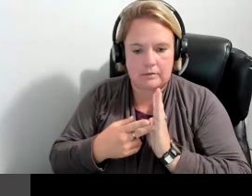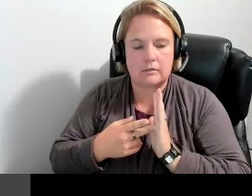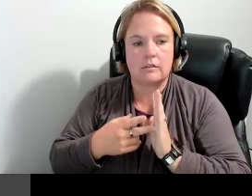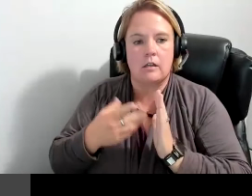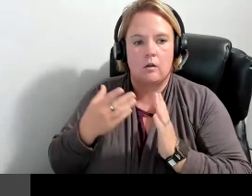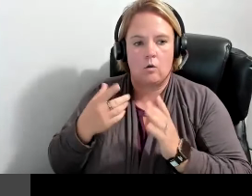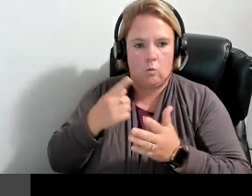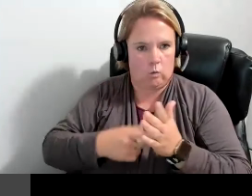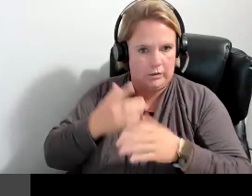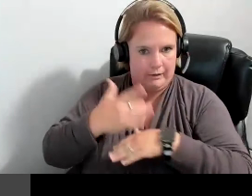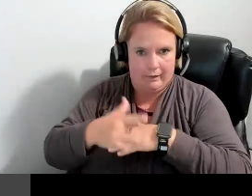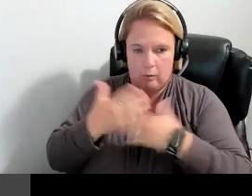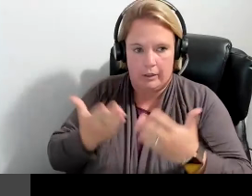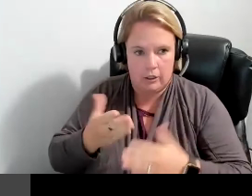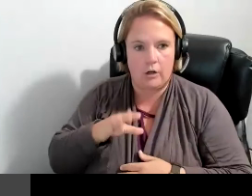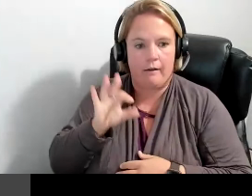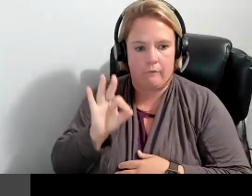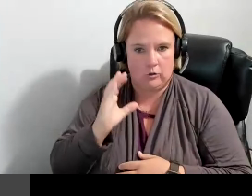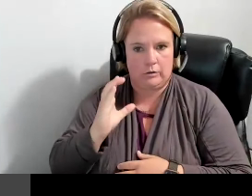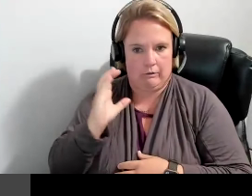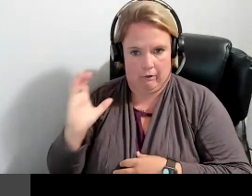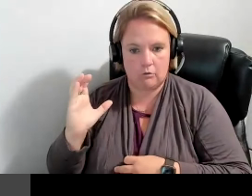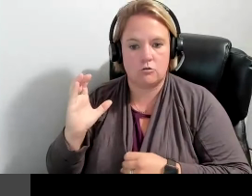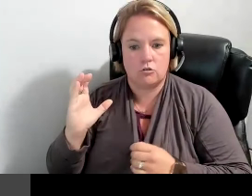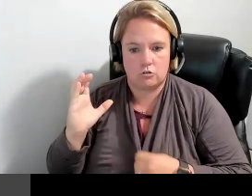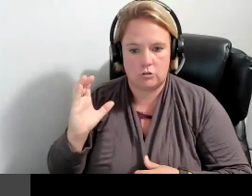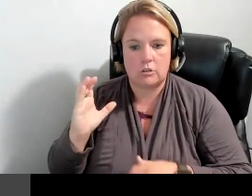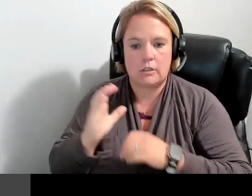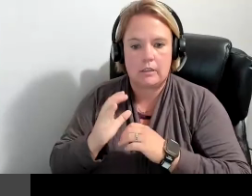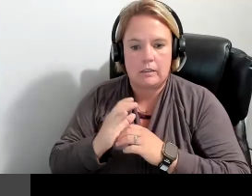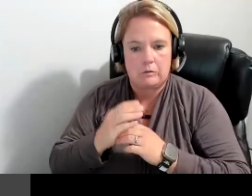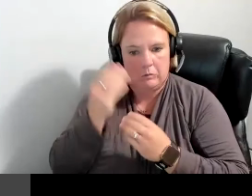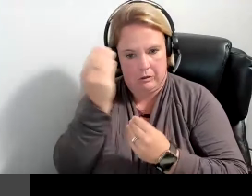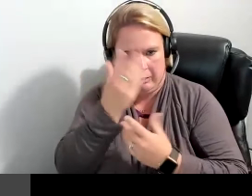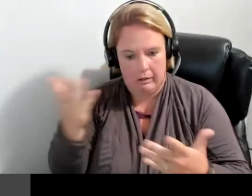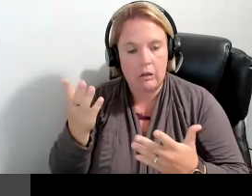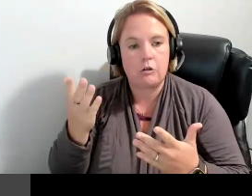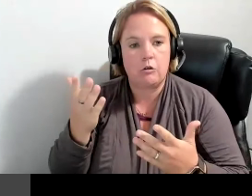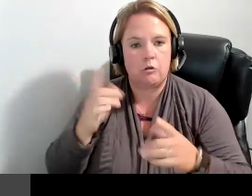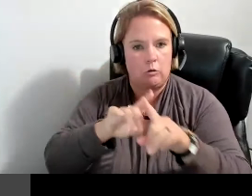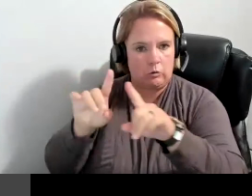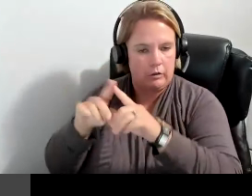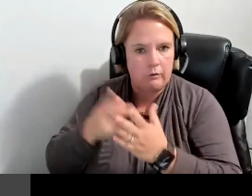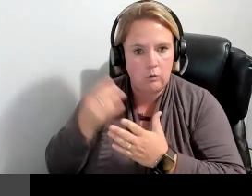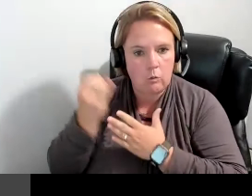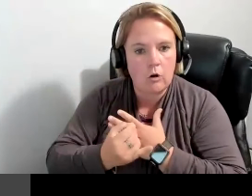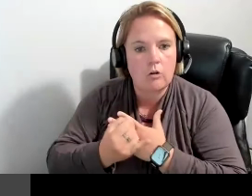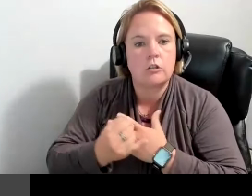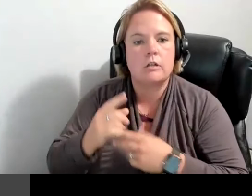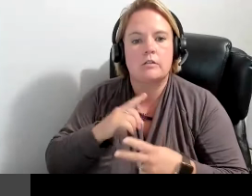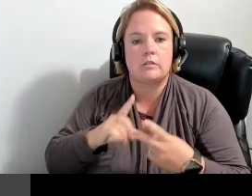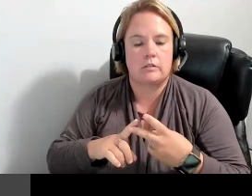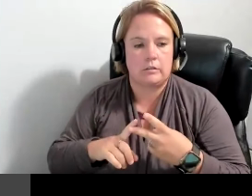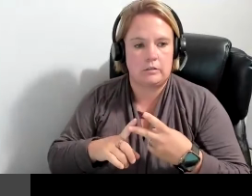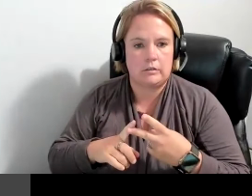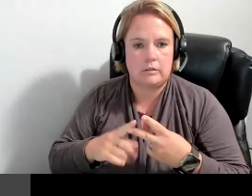City College, kind of wanting to give you an idea of what projects we're working on and what we're